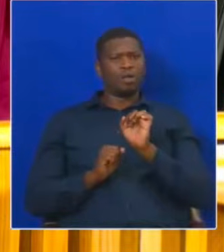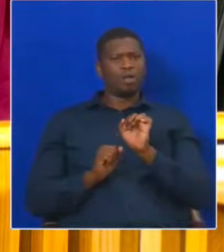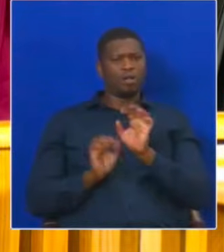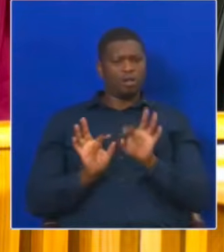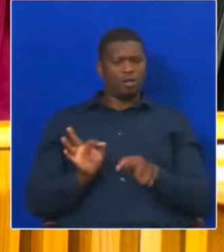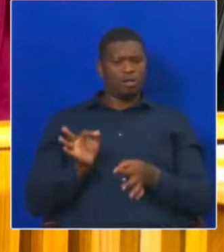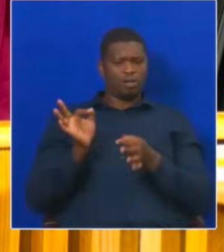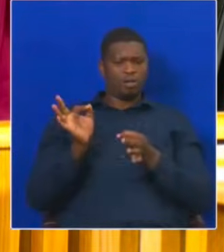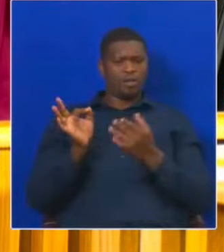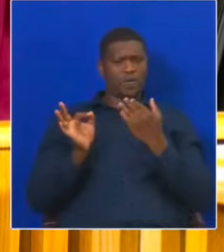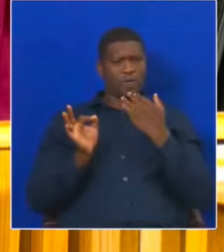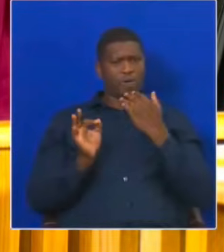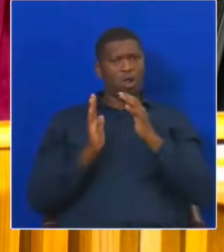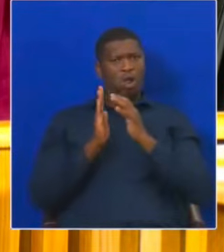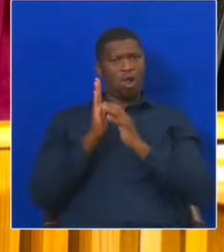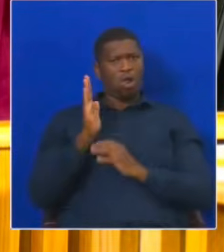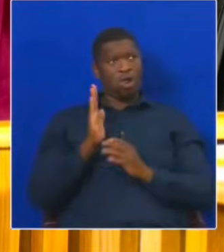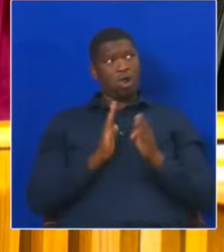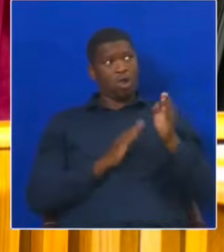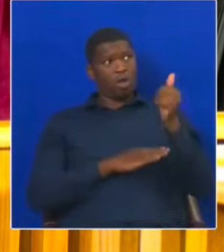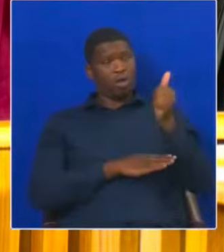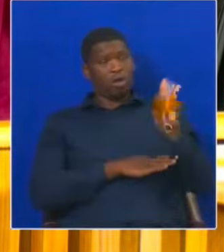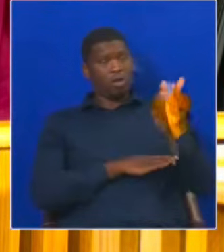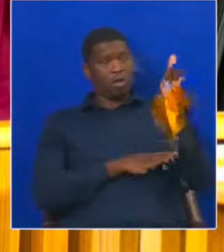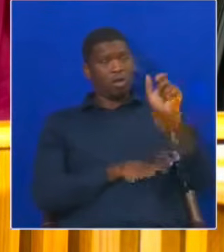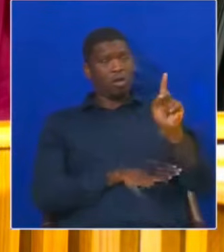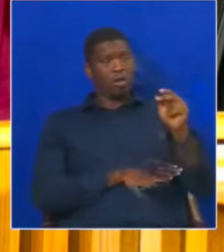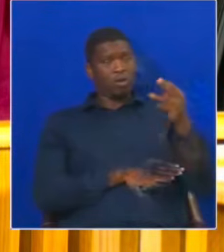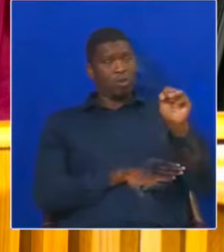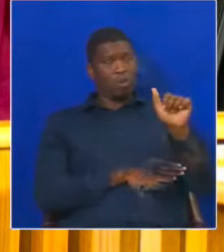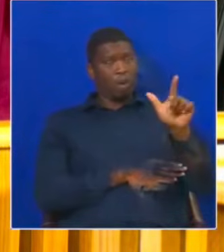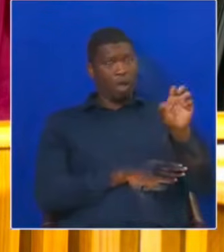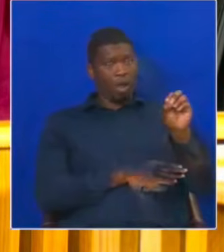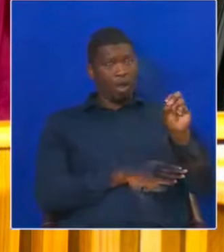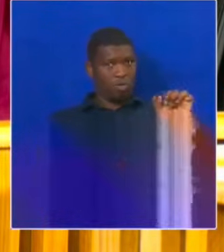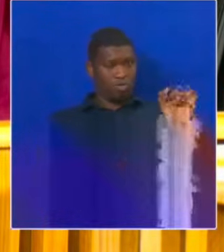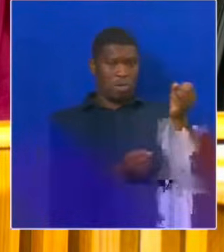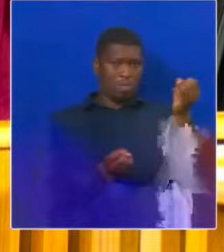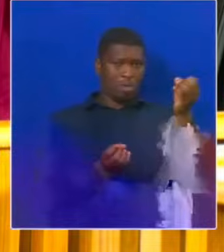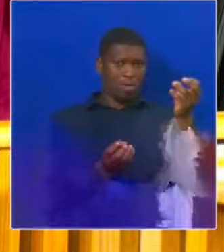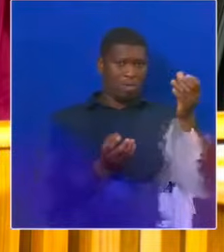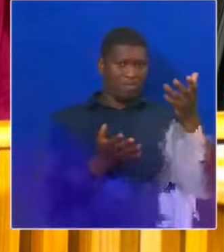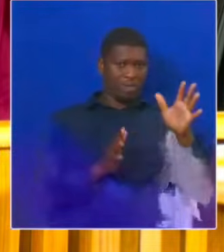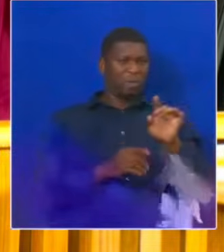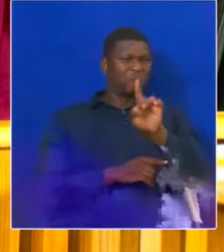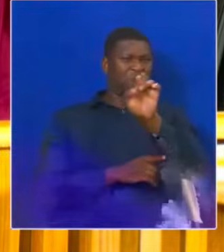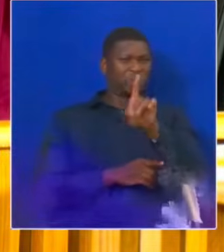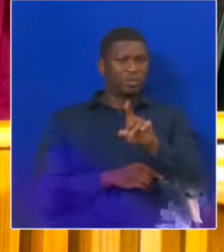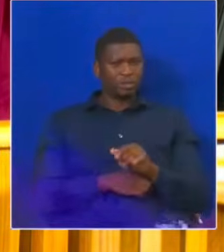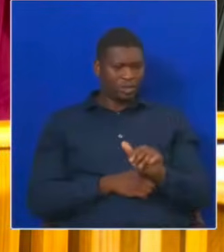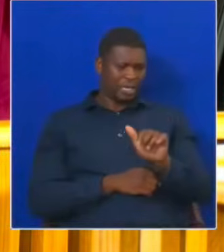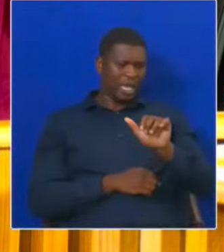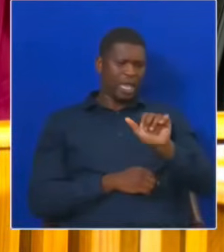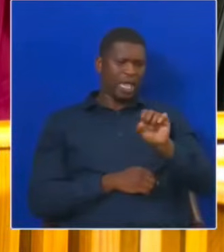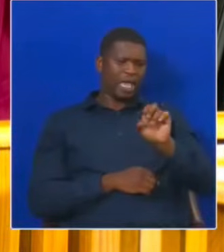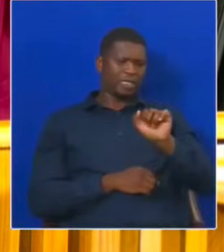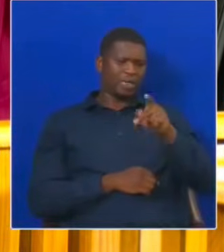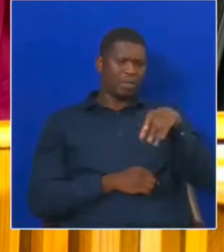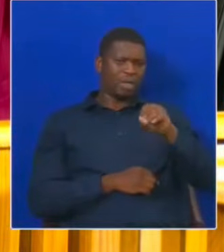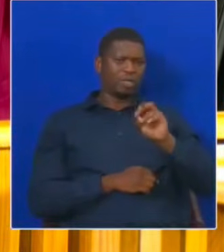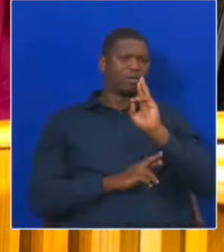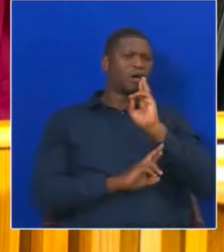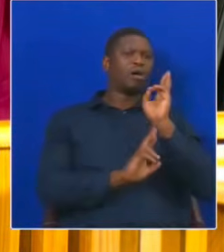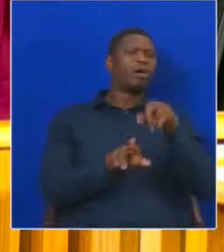Mbuso Khumalo, what was the response of the SAPS in light of the